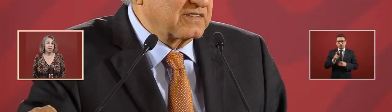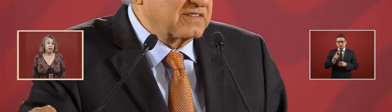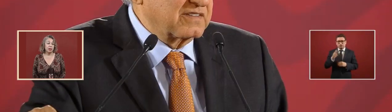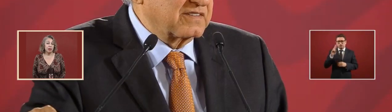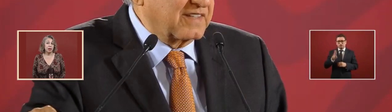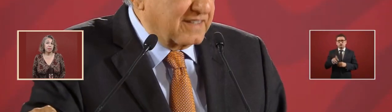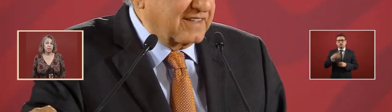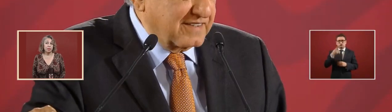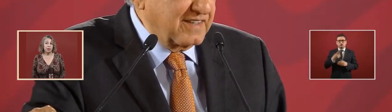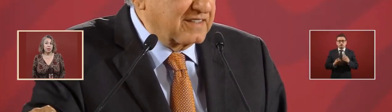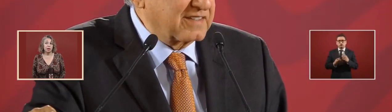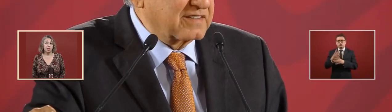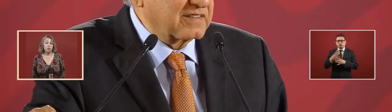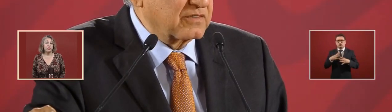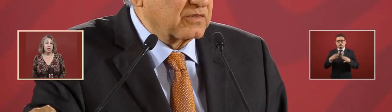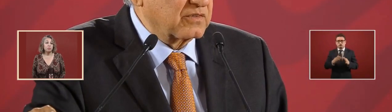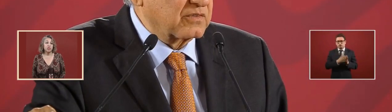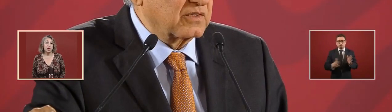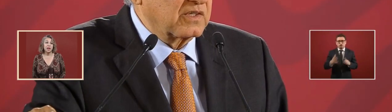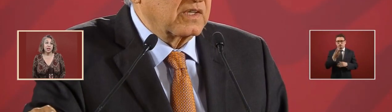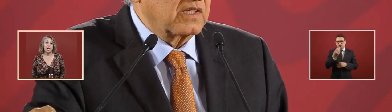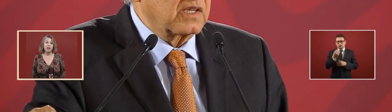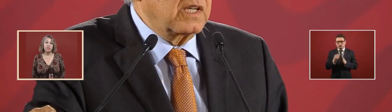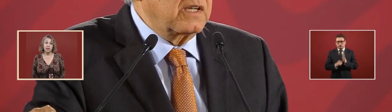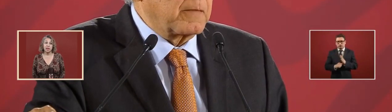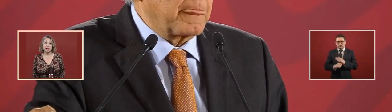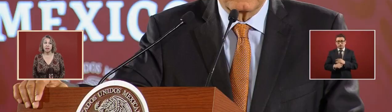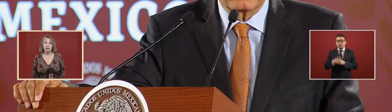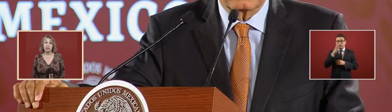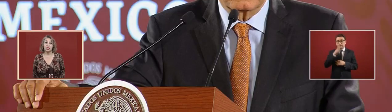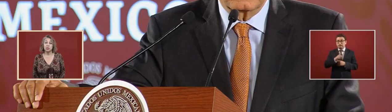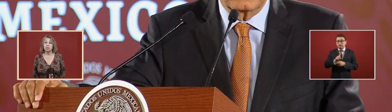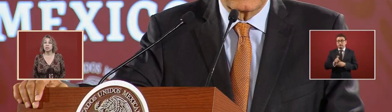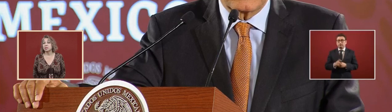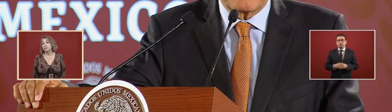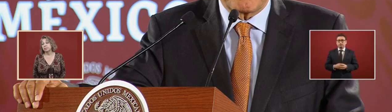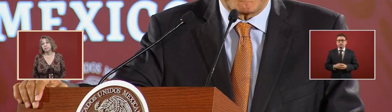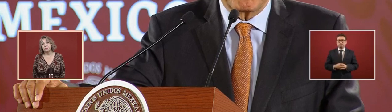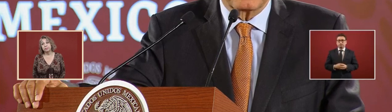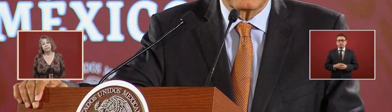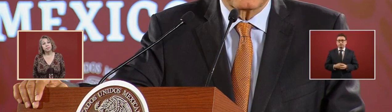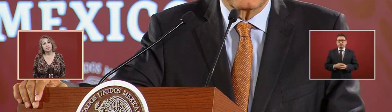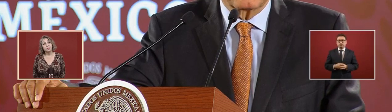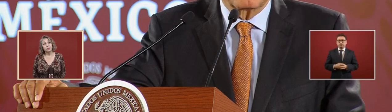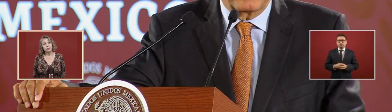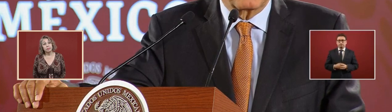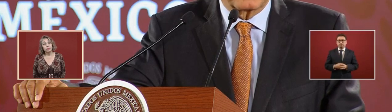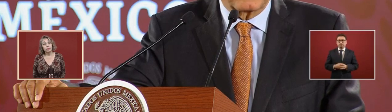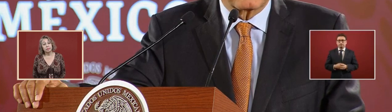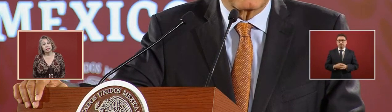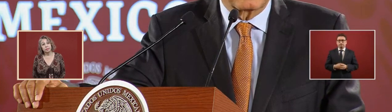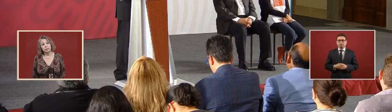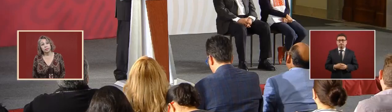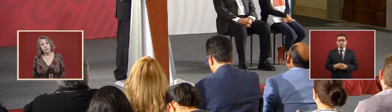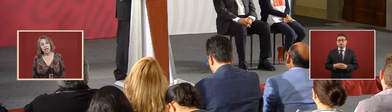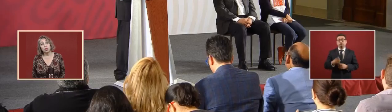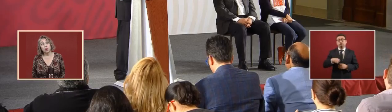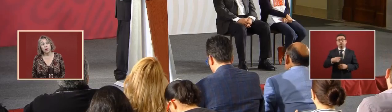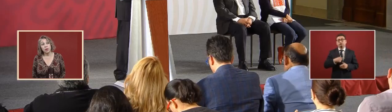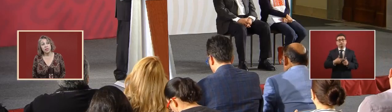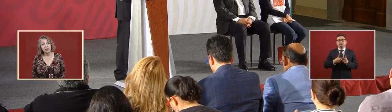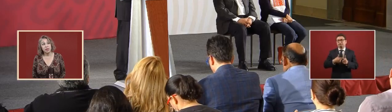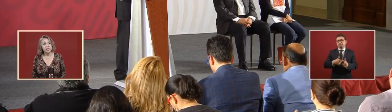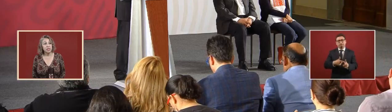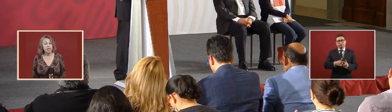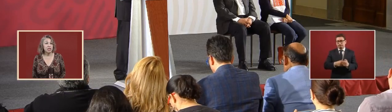100. Cerca de 100. We've almost created 100 schools. Vamos a seguir apoyando, and